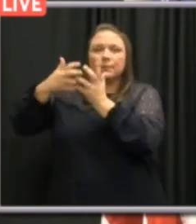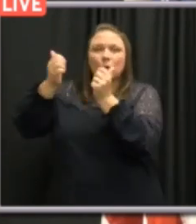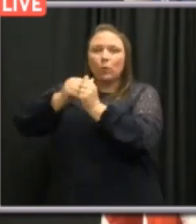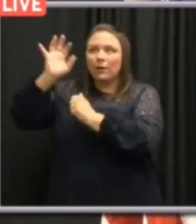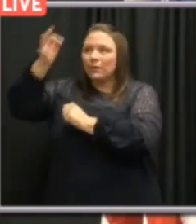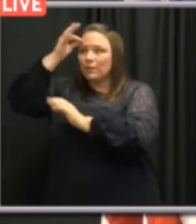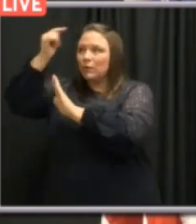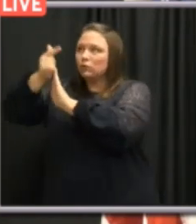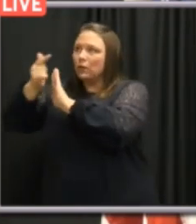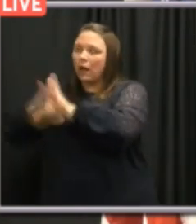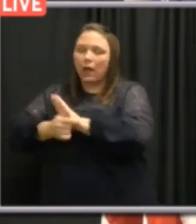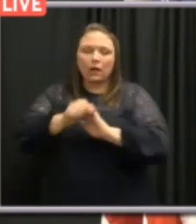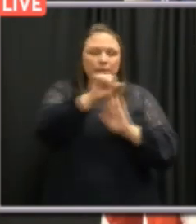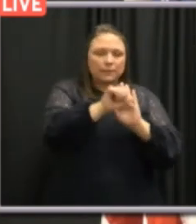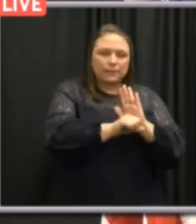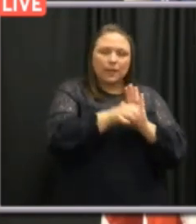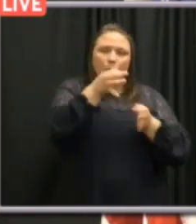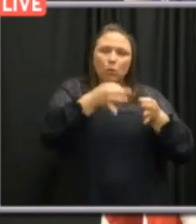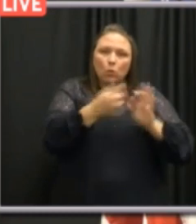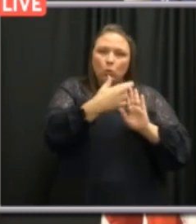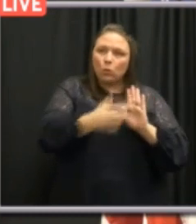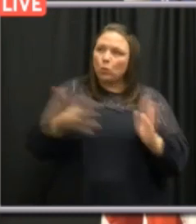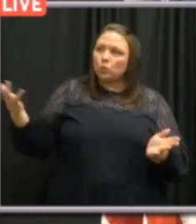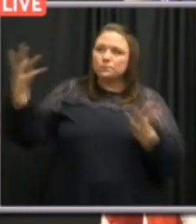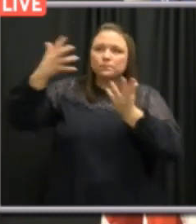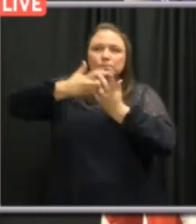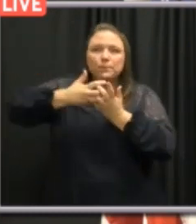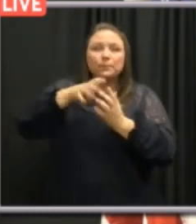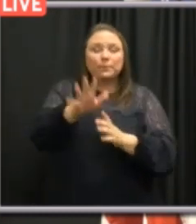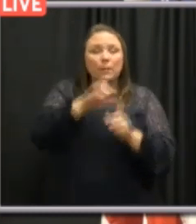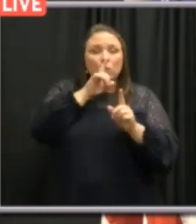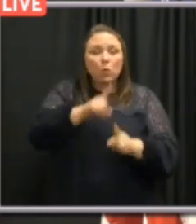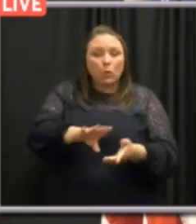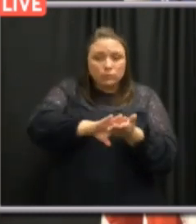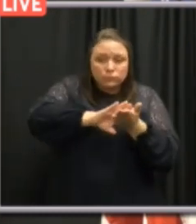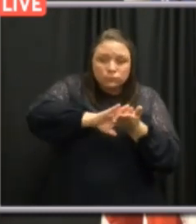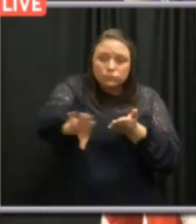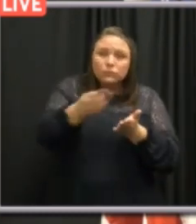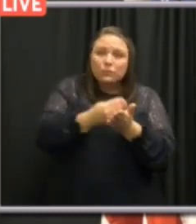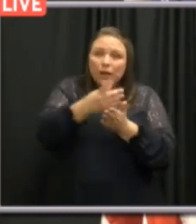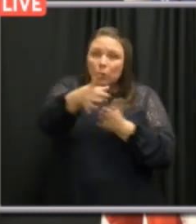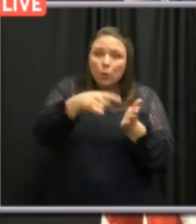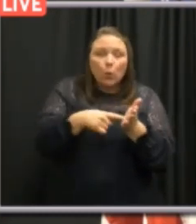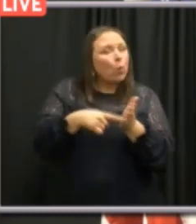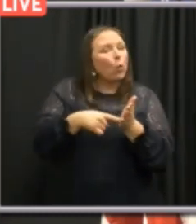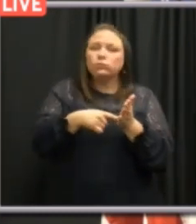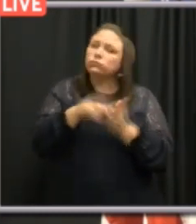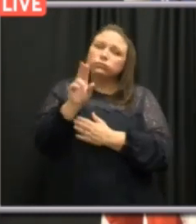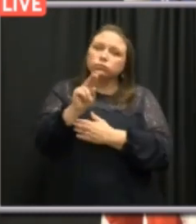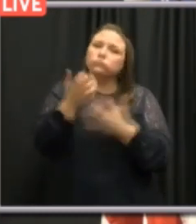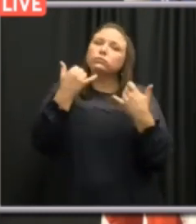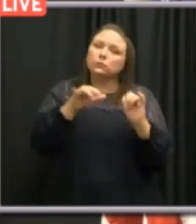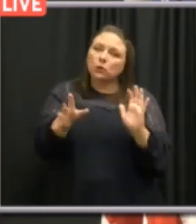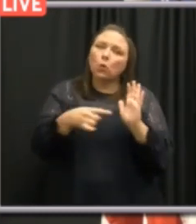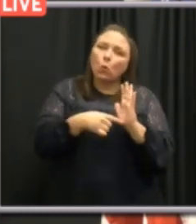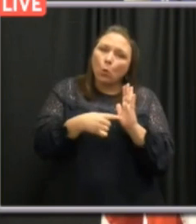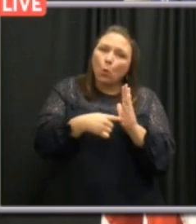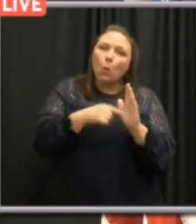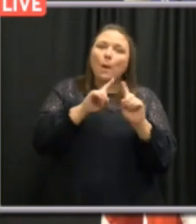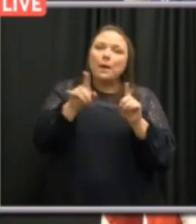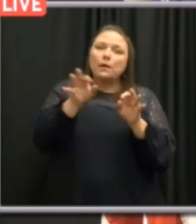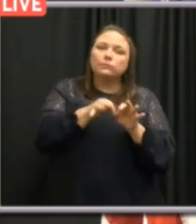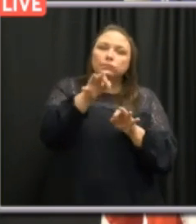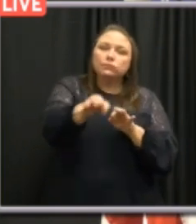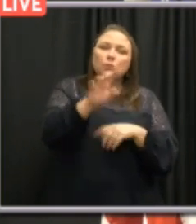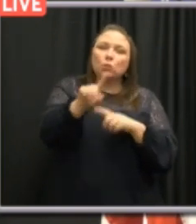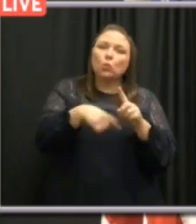own state and local court rules. The order does not wipe away money you may owe your landlord. It just delays